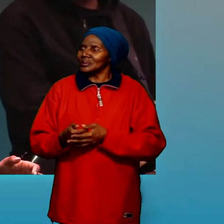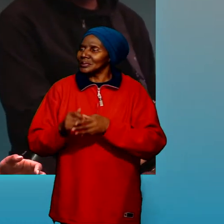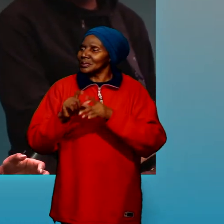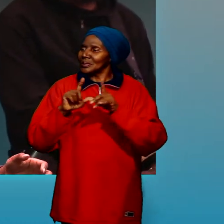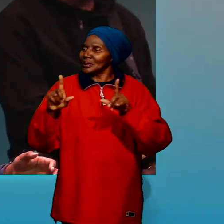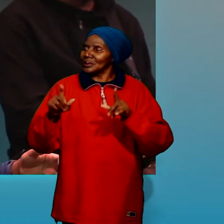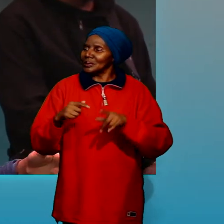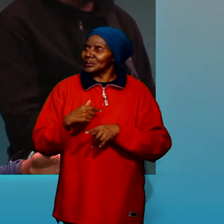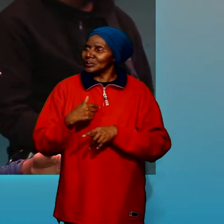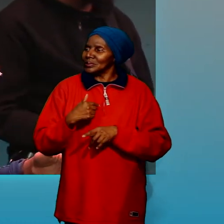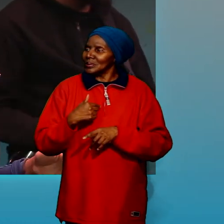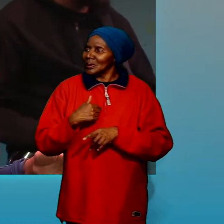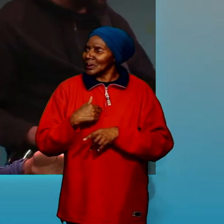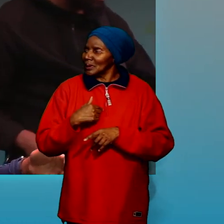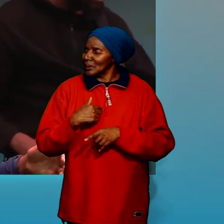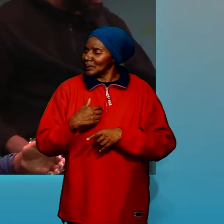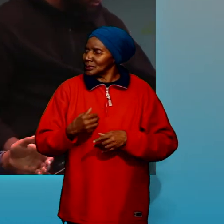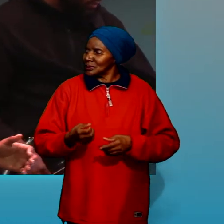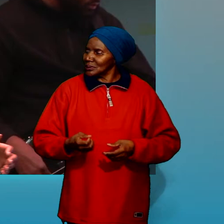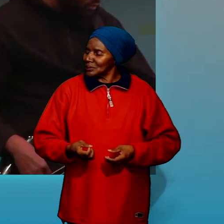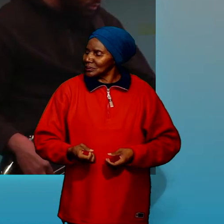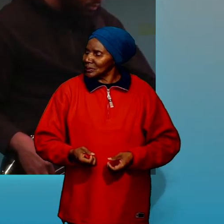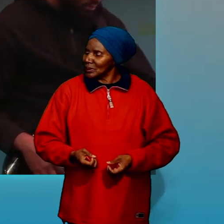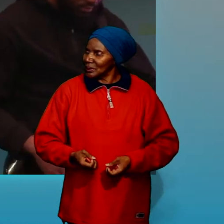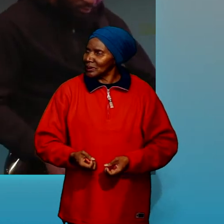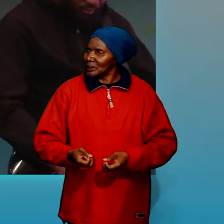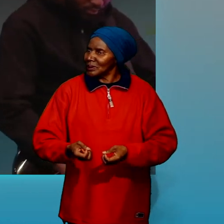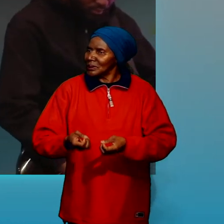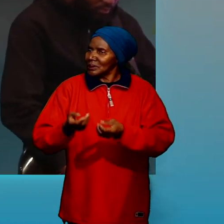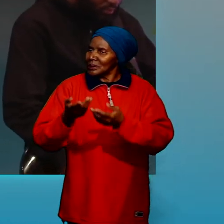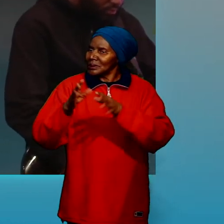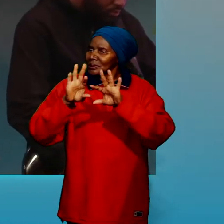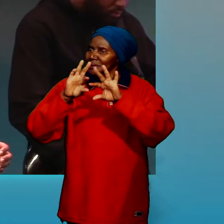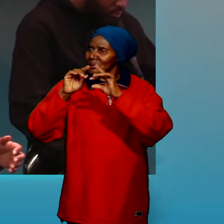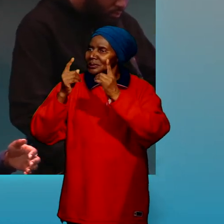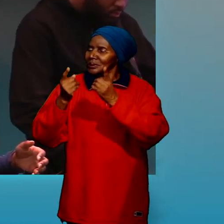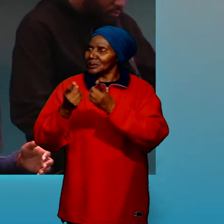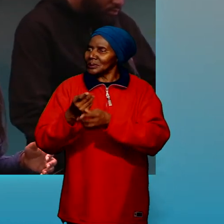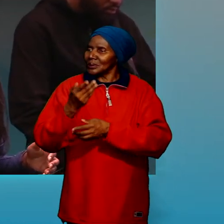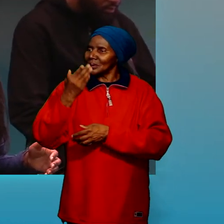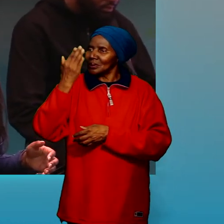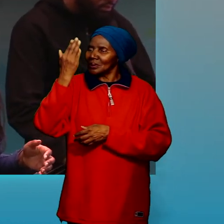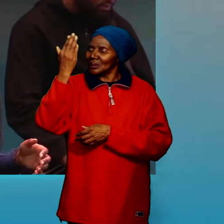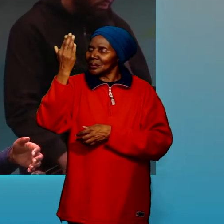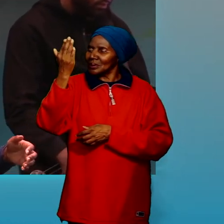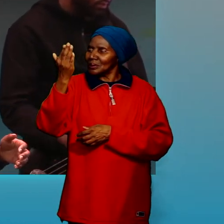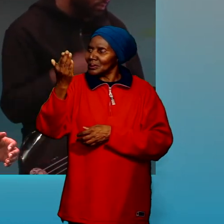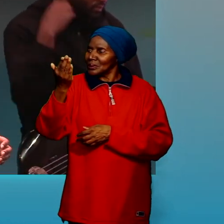Surrender.